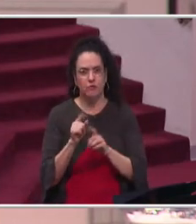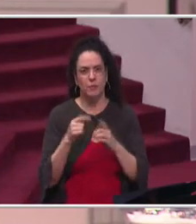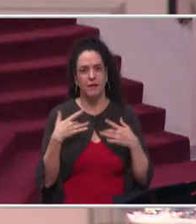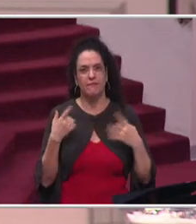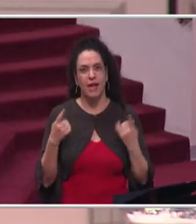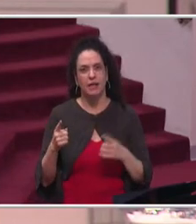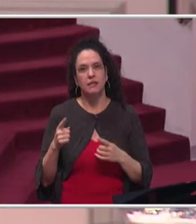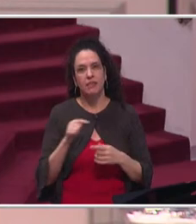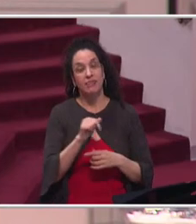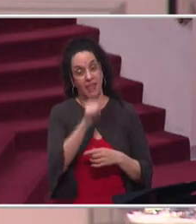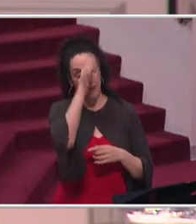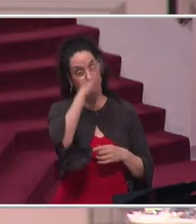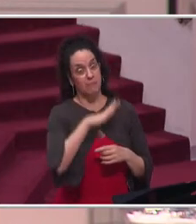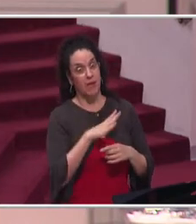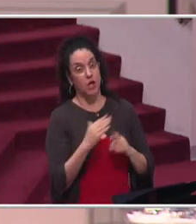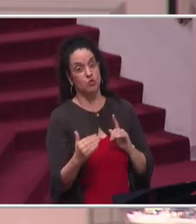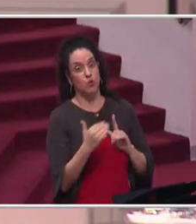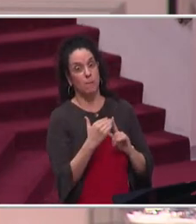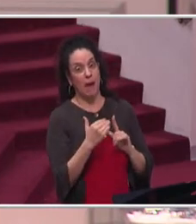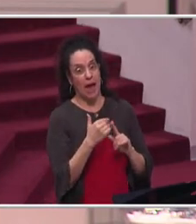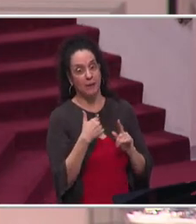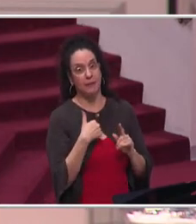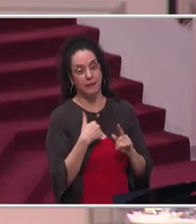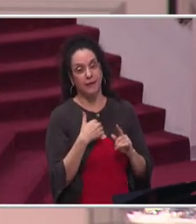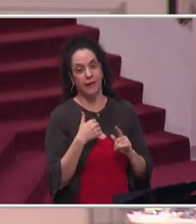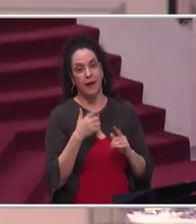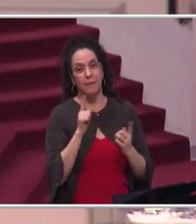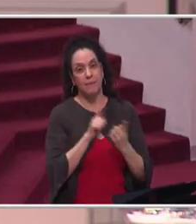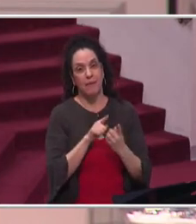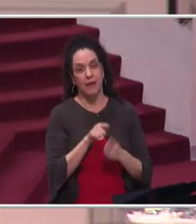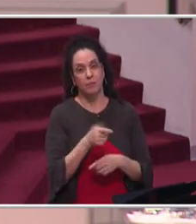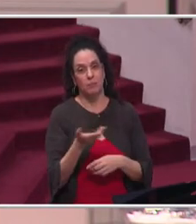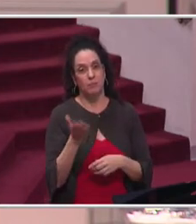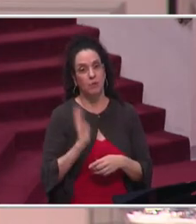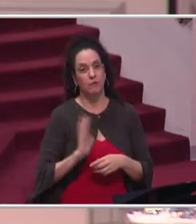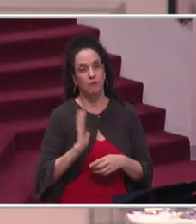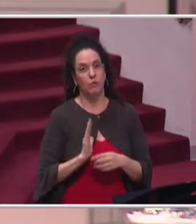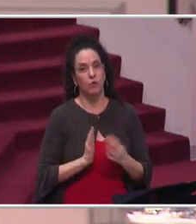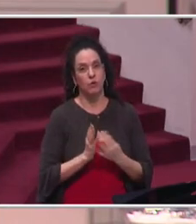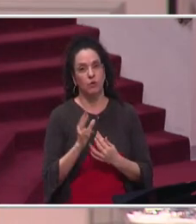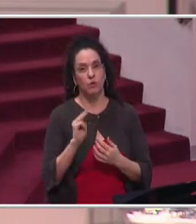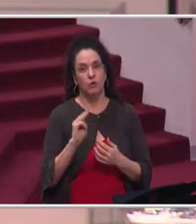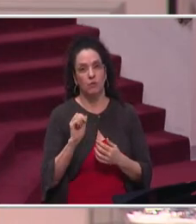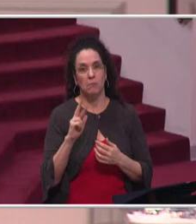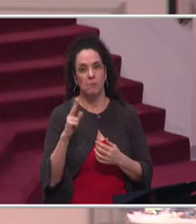I had met him previously through Mark Ball. I'm like, okay.